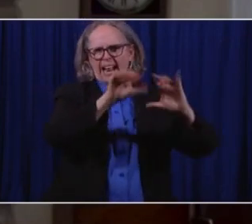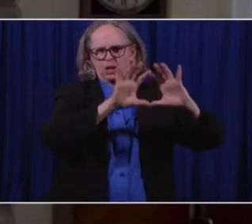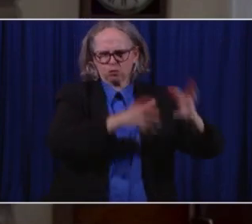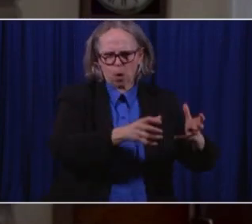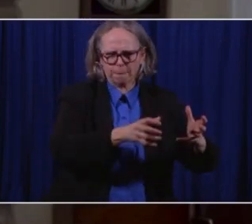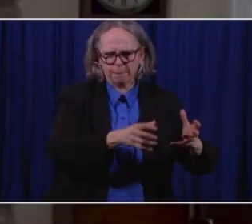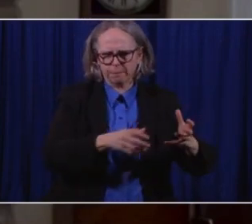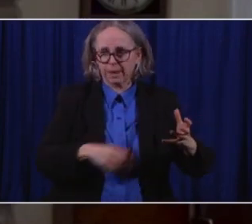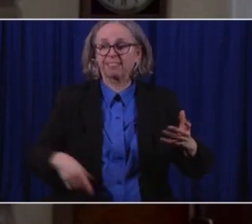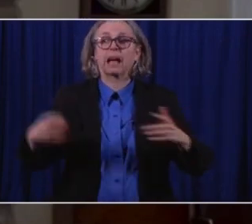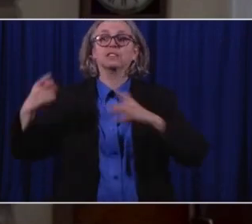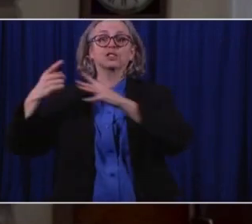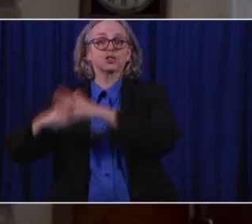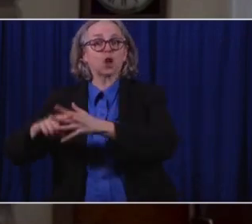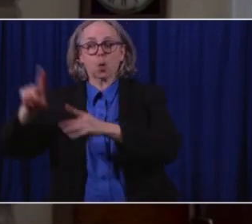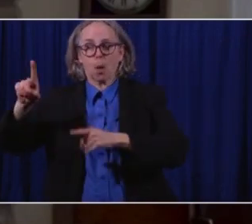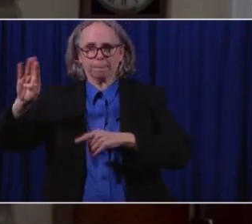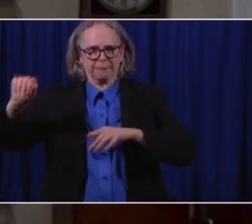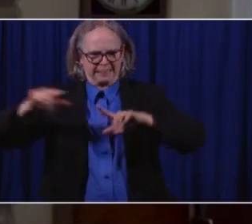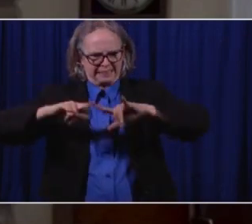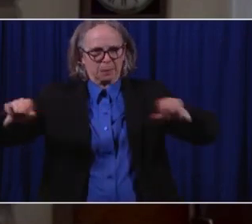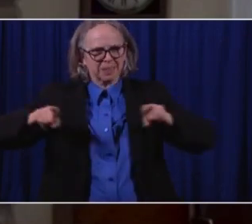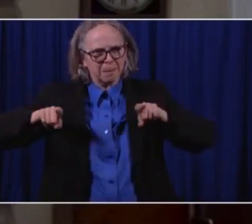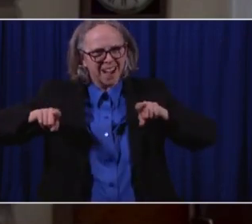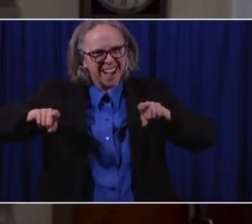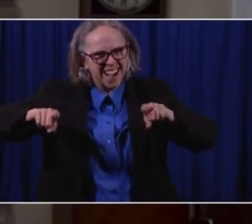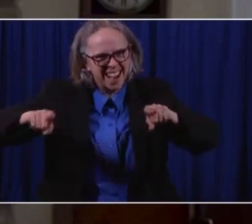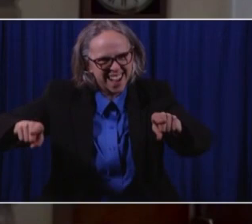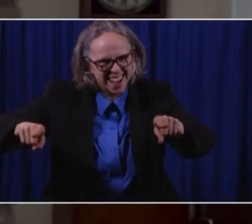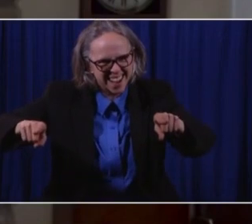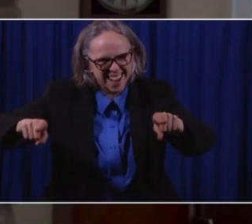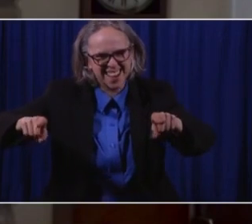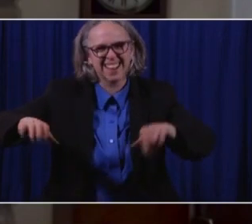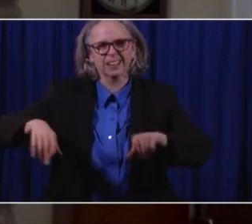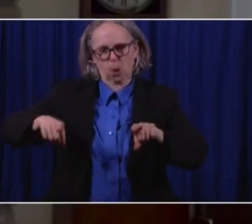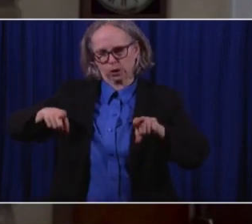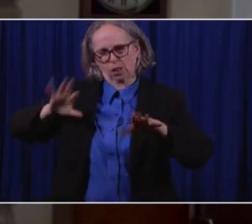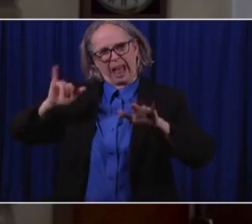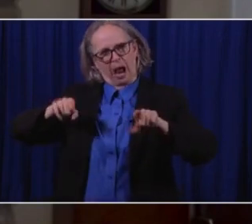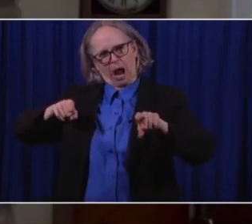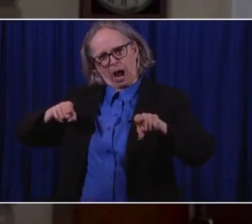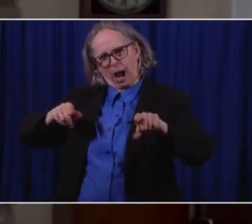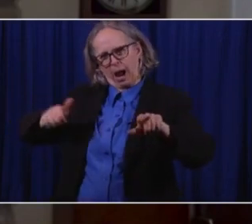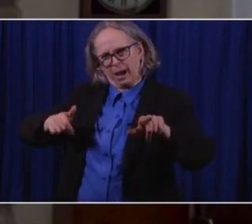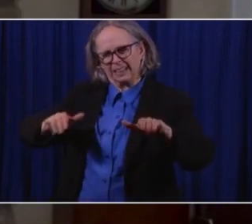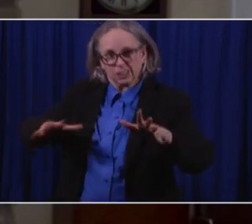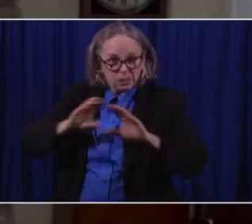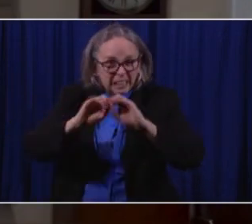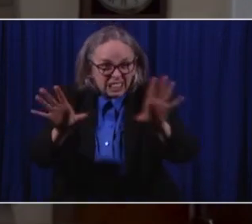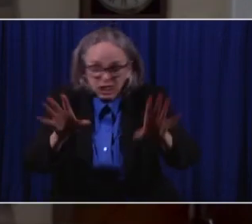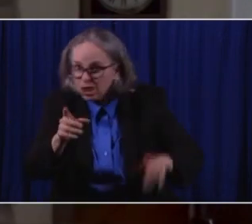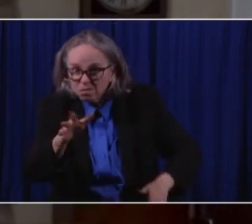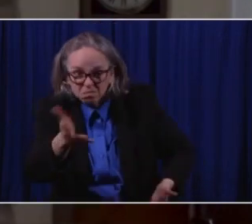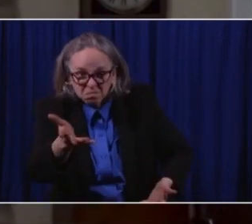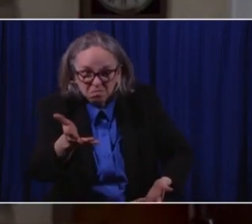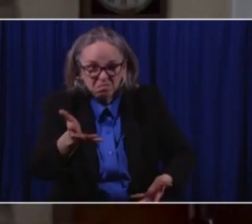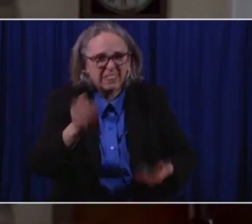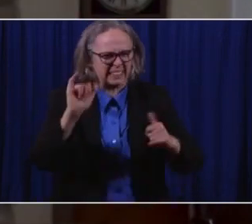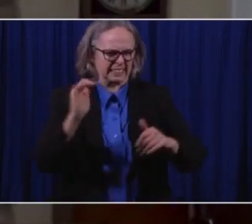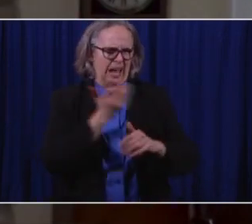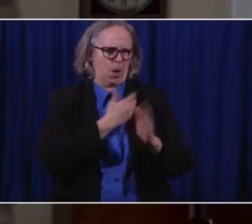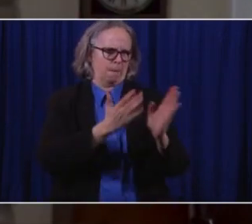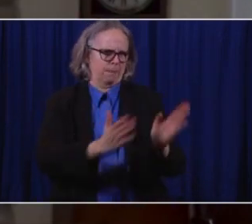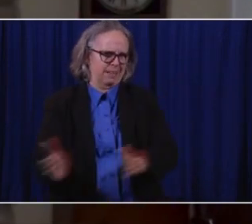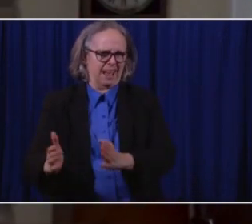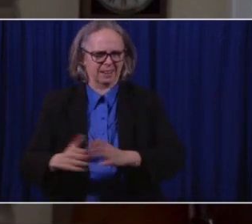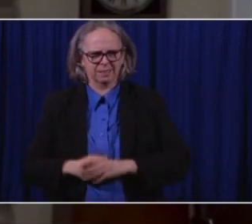up 1B and go that way. So I hope that brings a little clarity to what we're